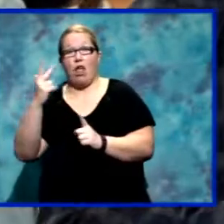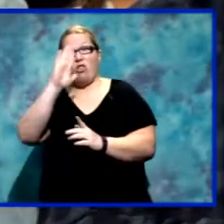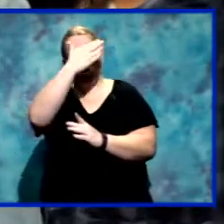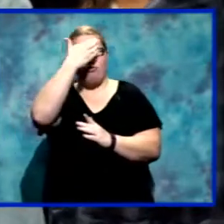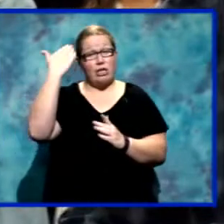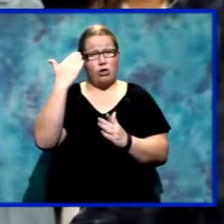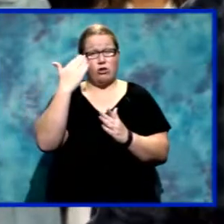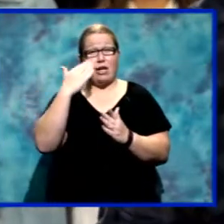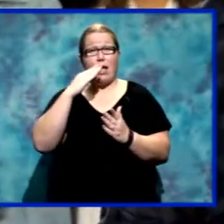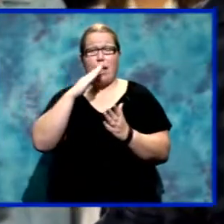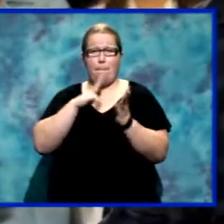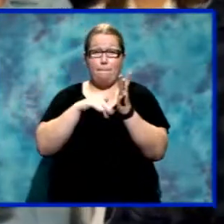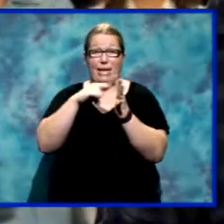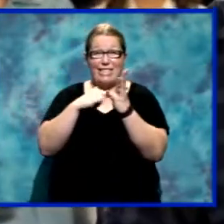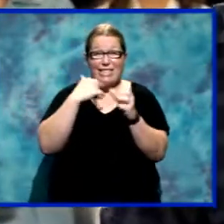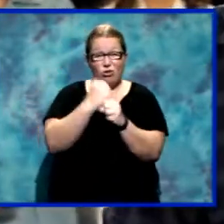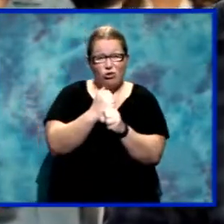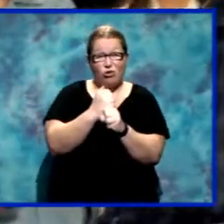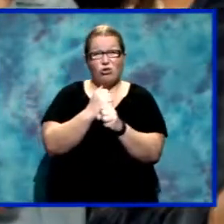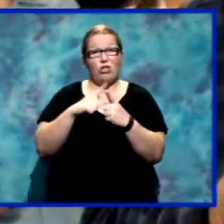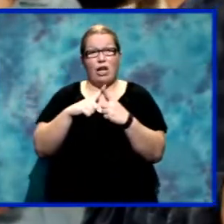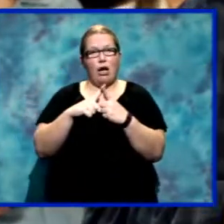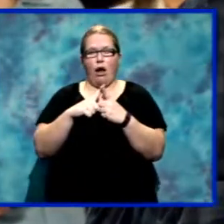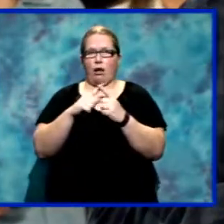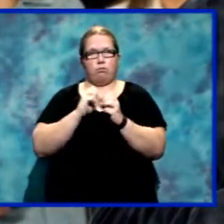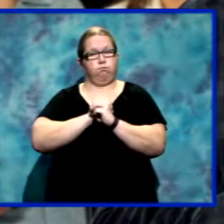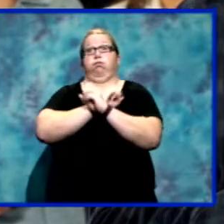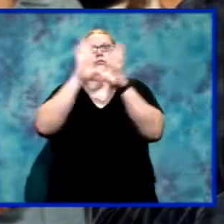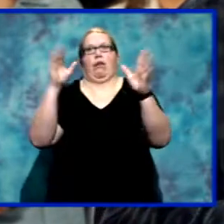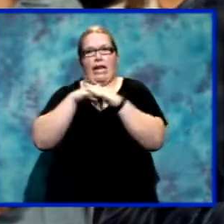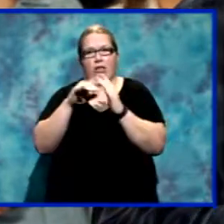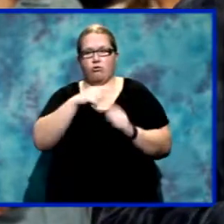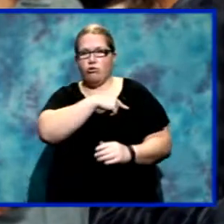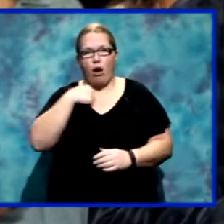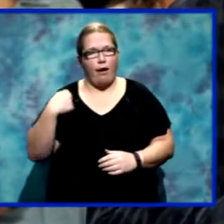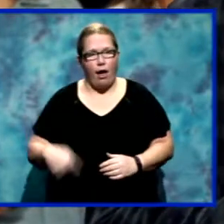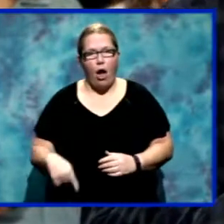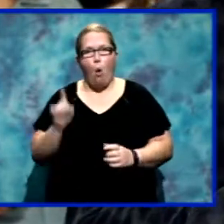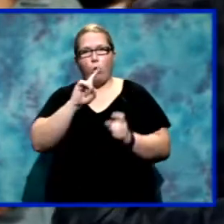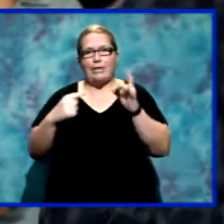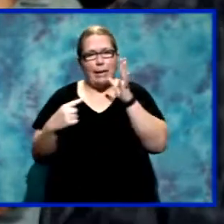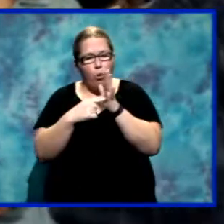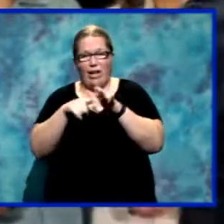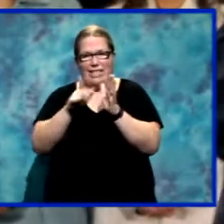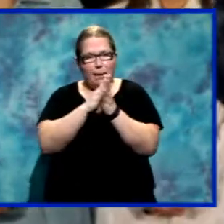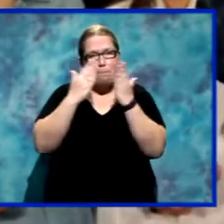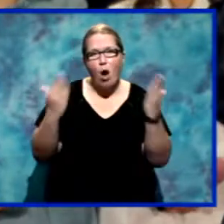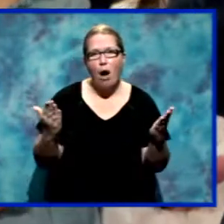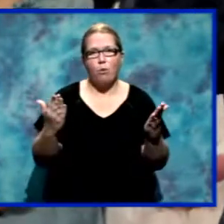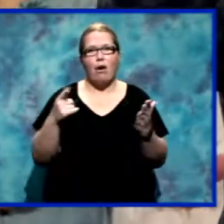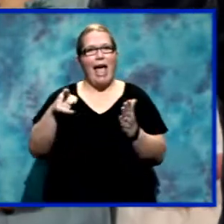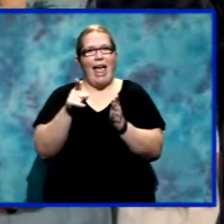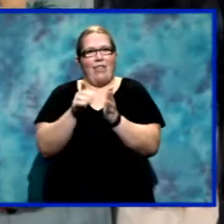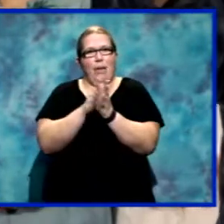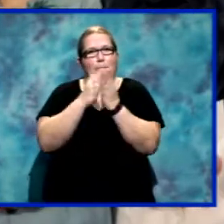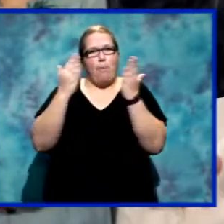and the Adventist message is just exploding in China. And what's central to it is the Bible. And how the Bible is going